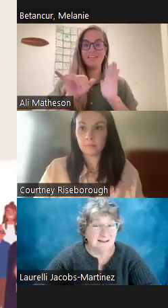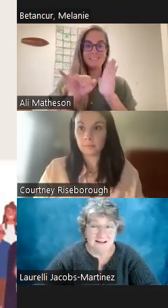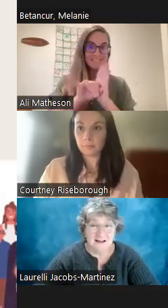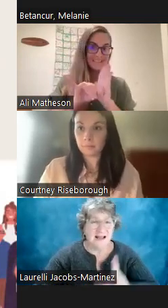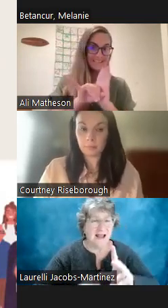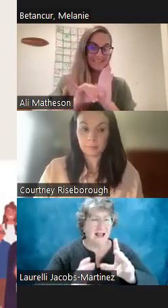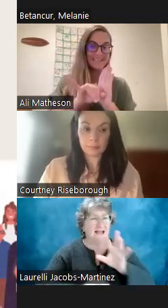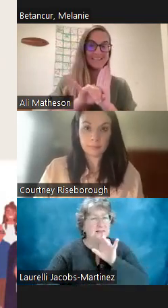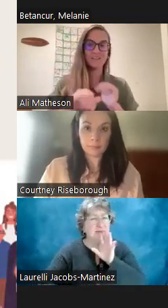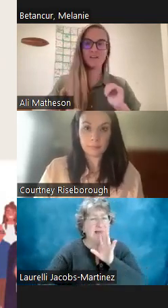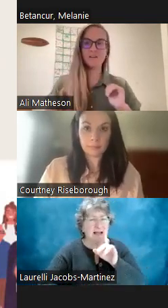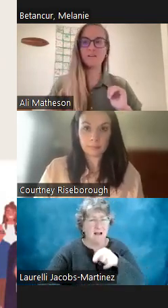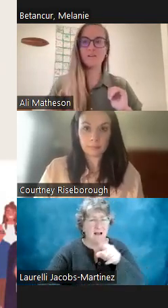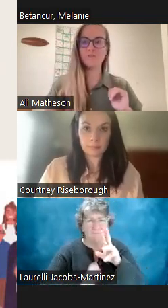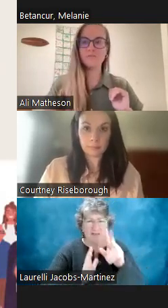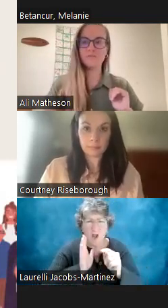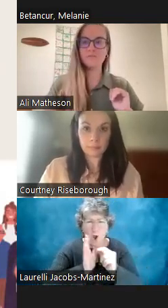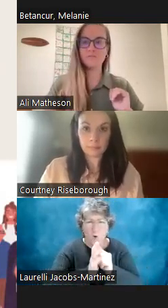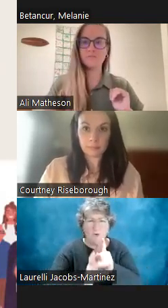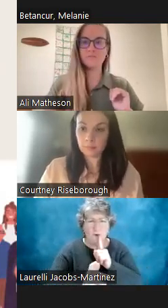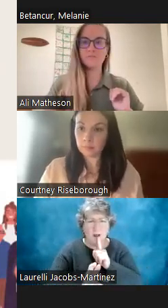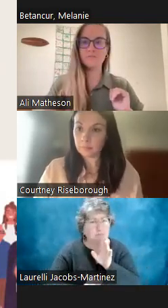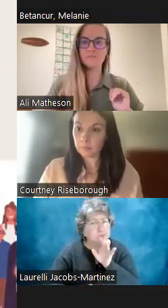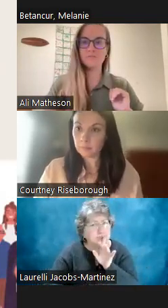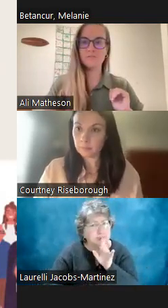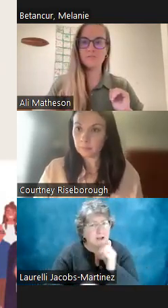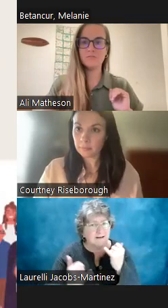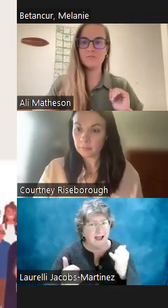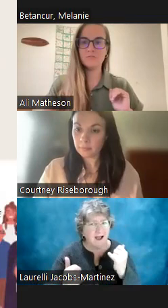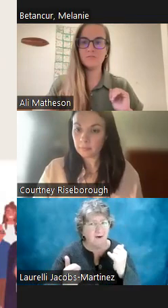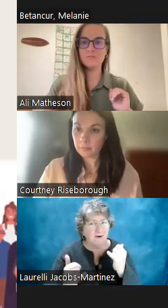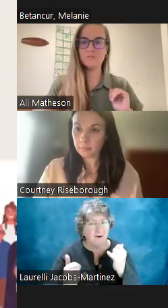lacking the power of hearing, or having impaired hearing.